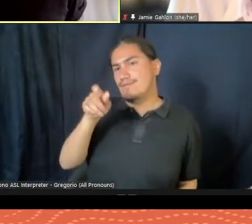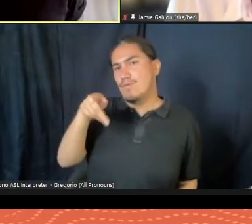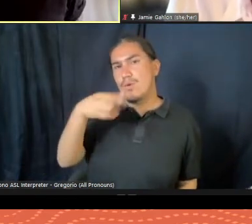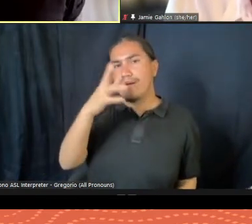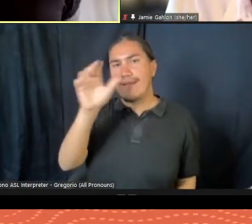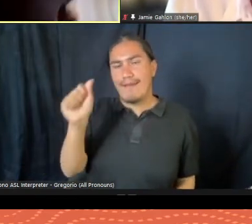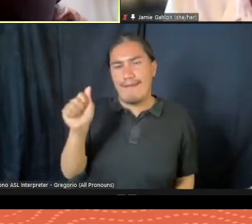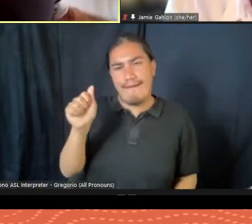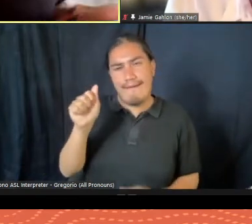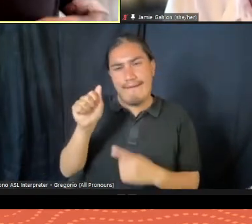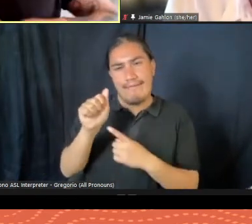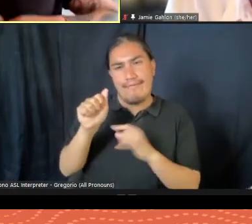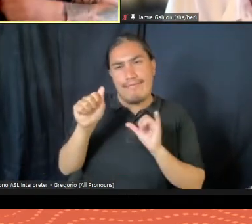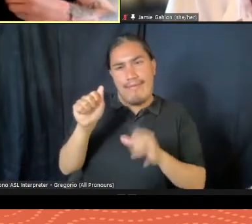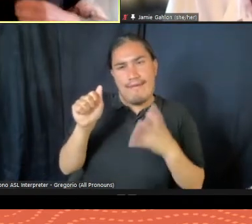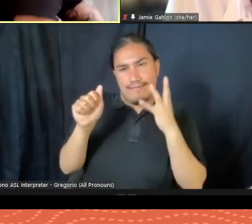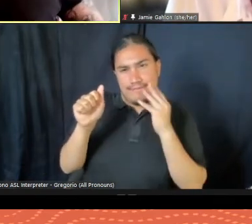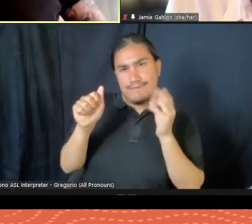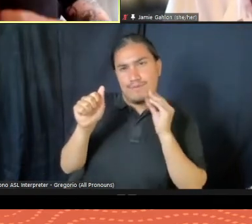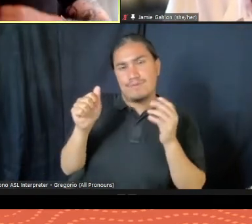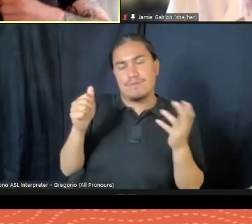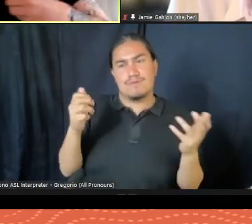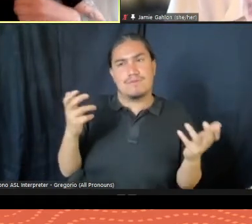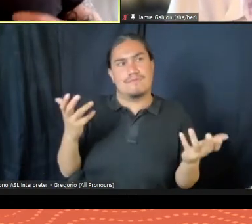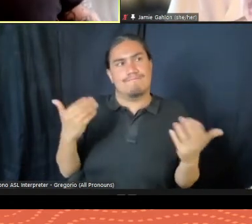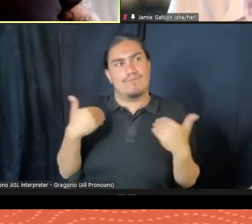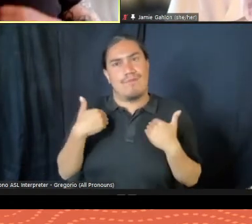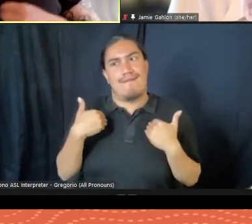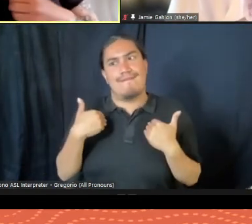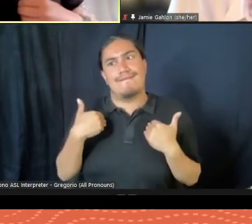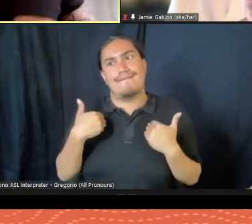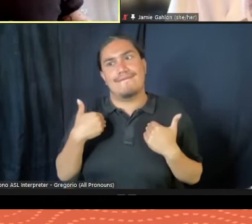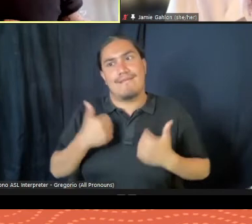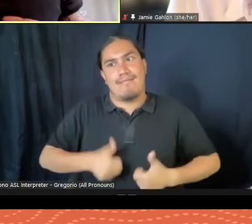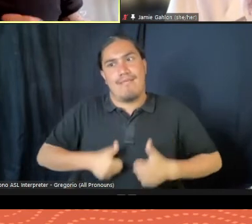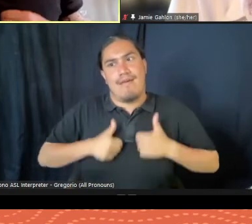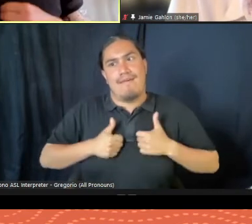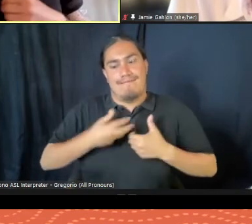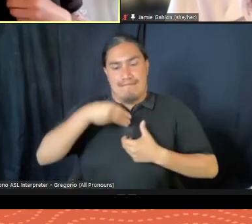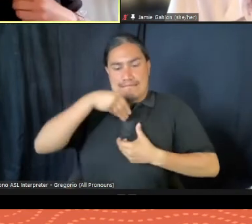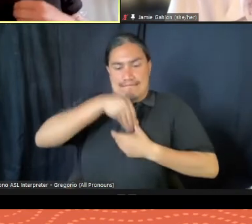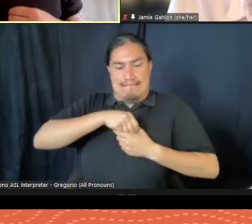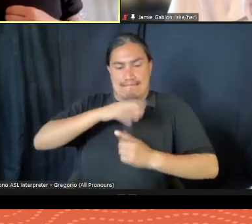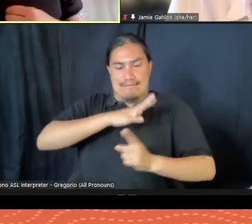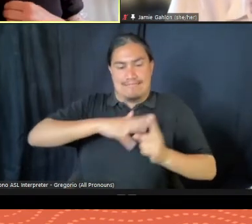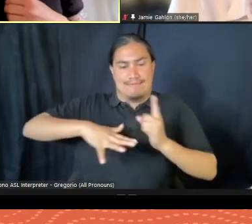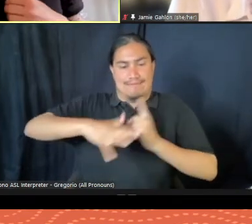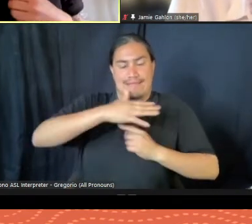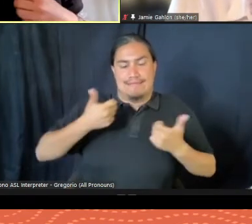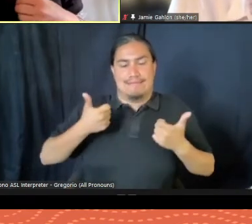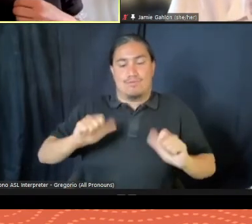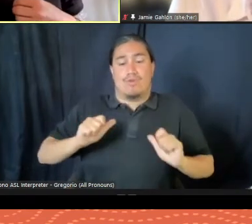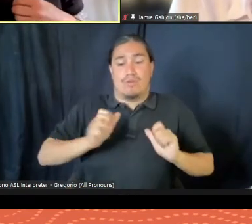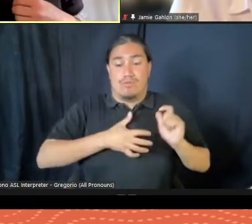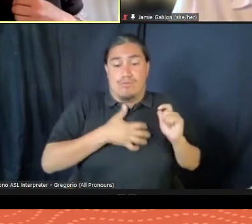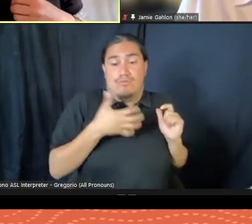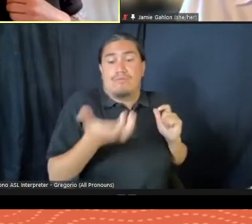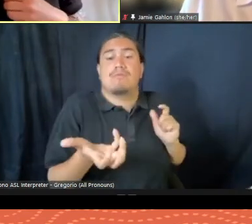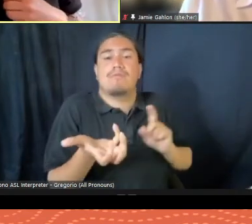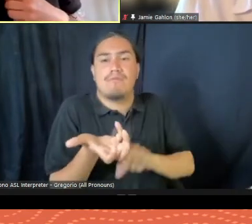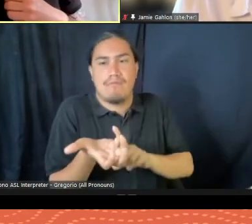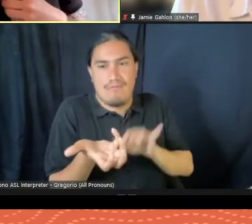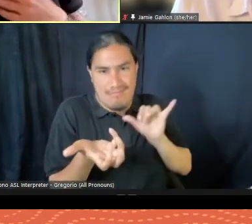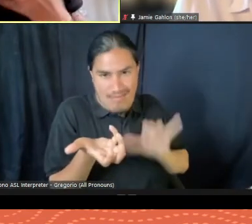what it's like to live in an internal space and try and externalize it. And for